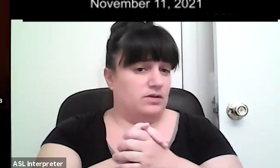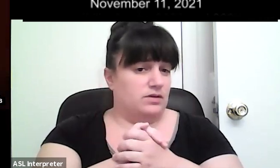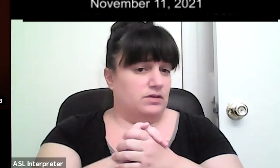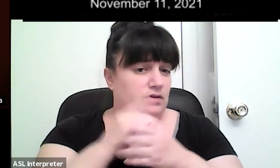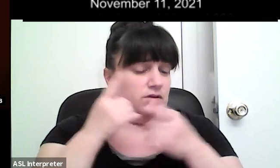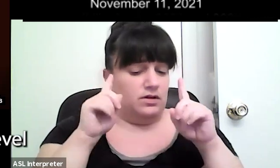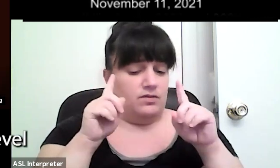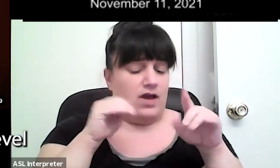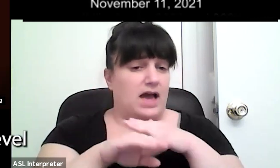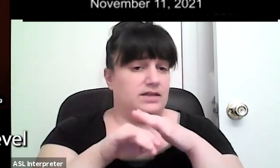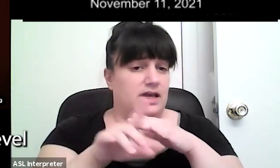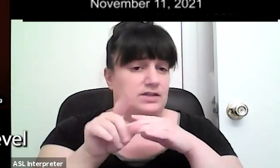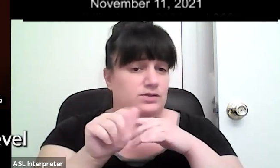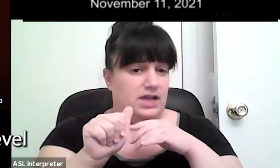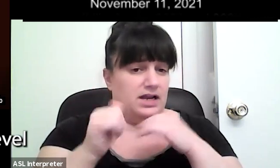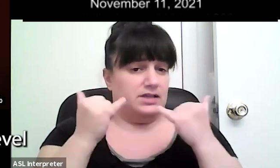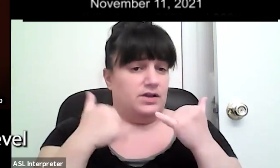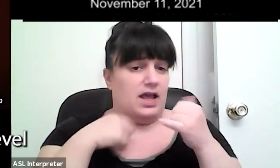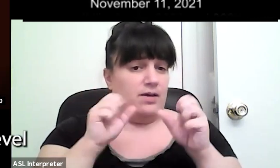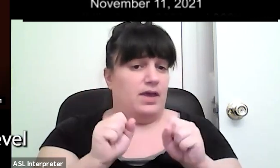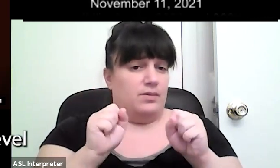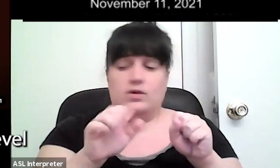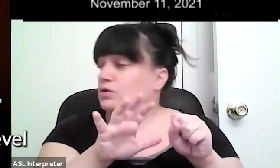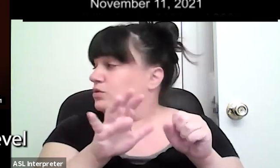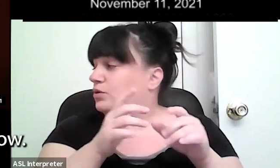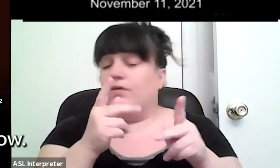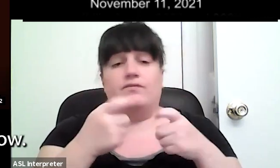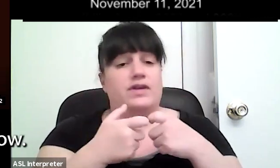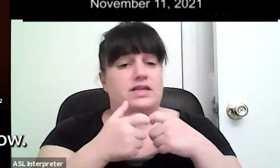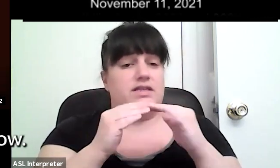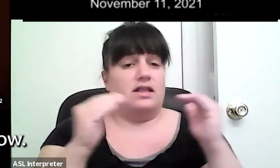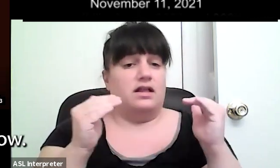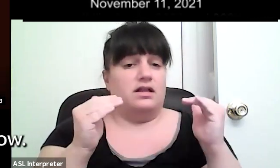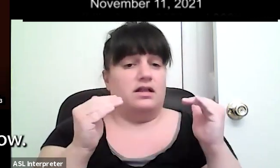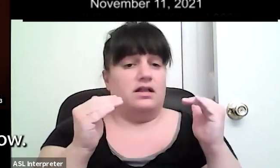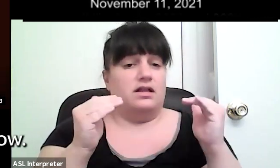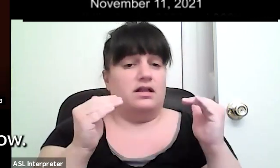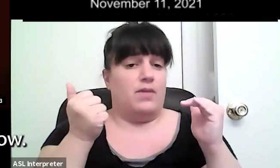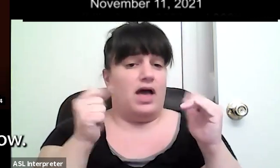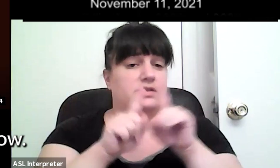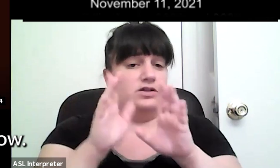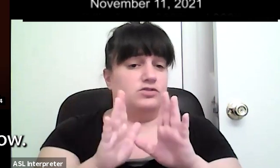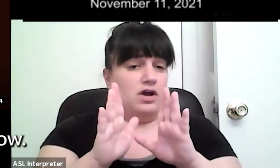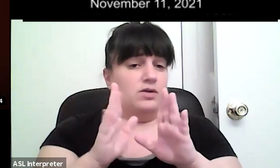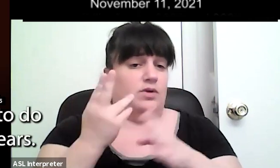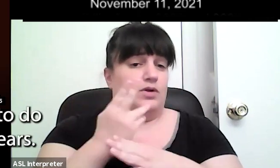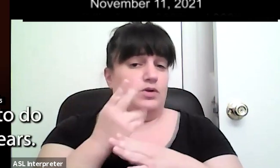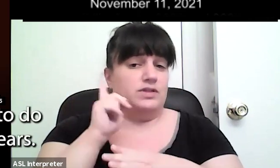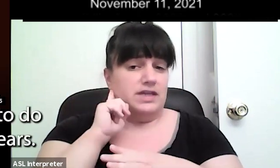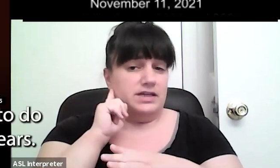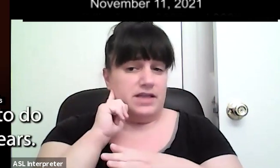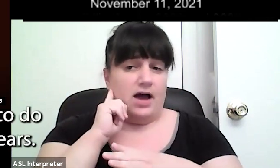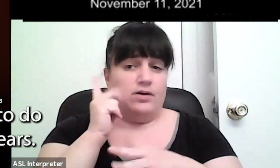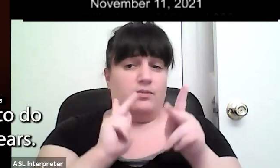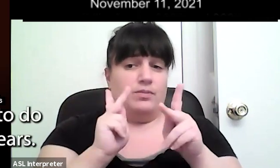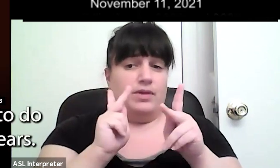to the data, and today I'm able to do physics at the level of the best astronomer using sound. And what people